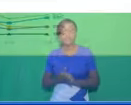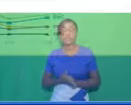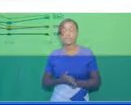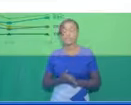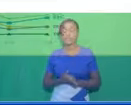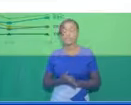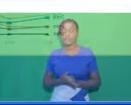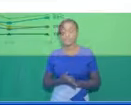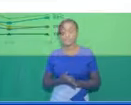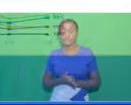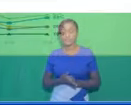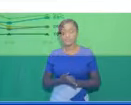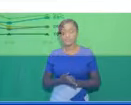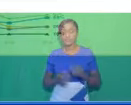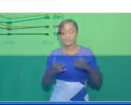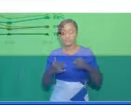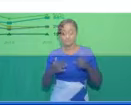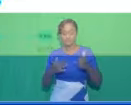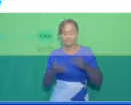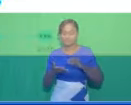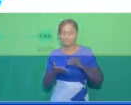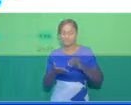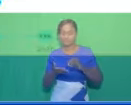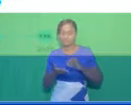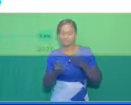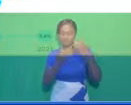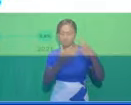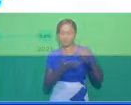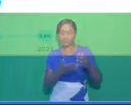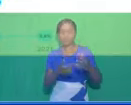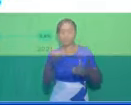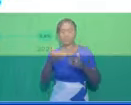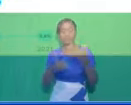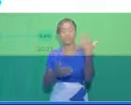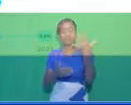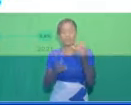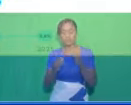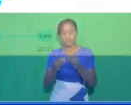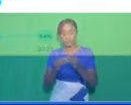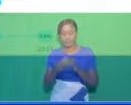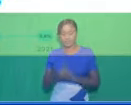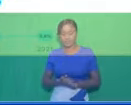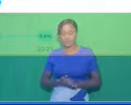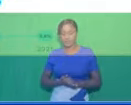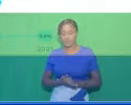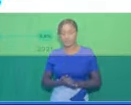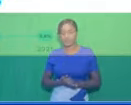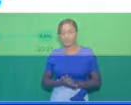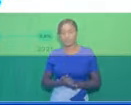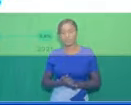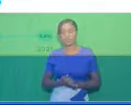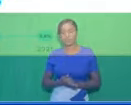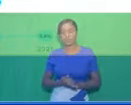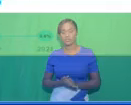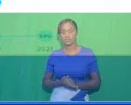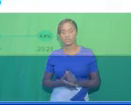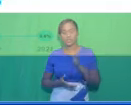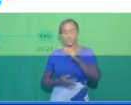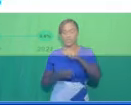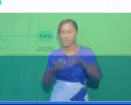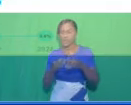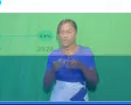We have value-added data as well, but we're going to skip that and go straight on to five. It's not all about the